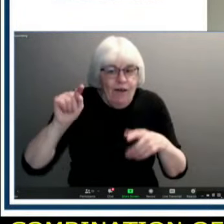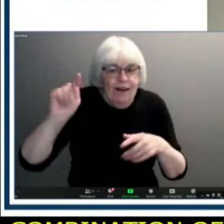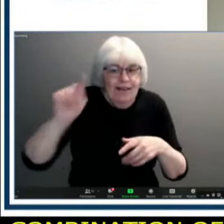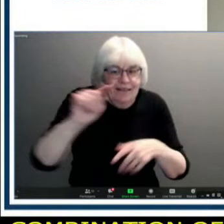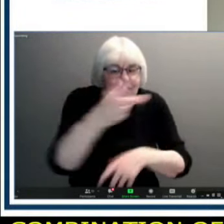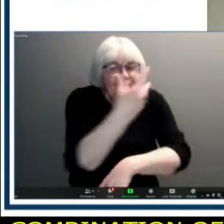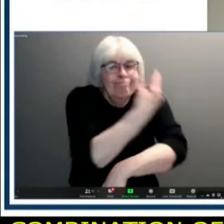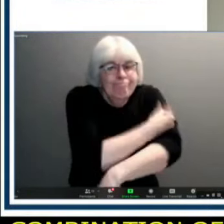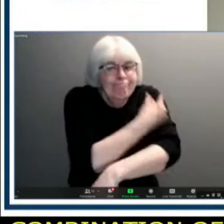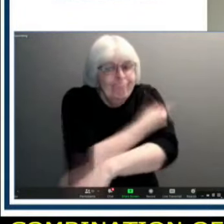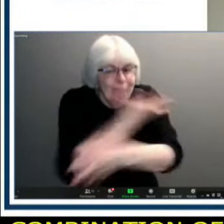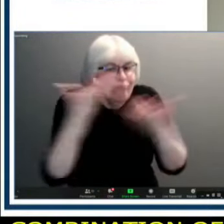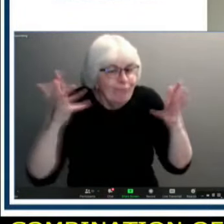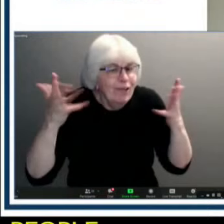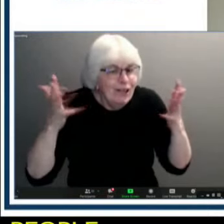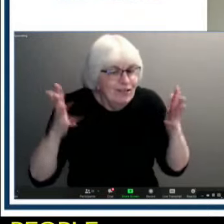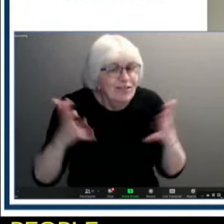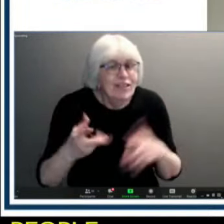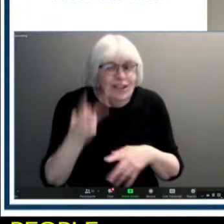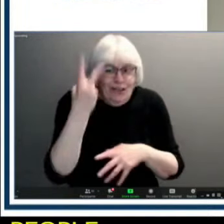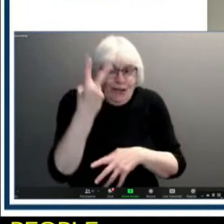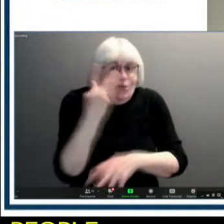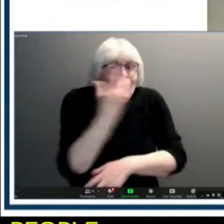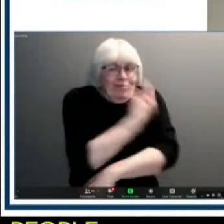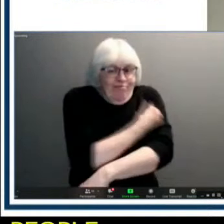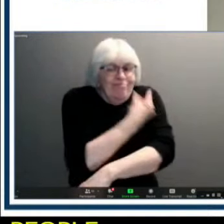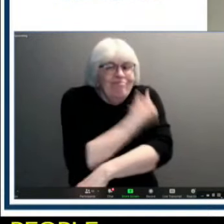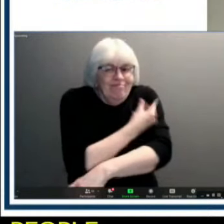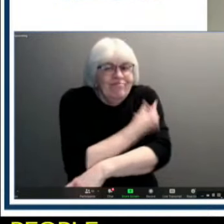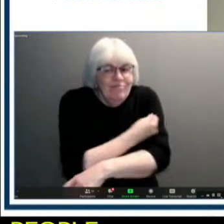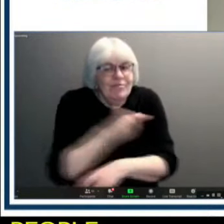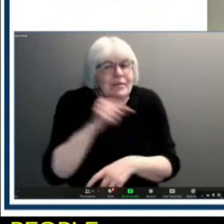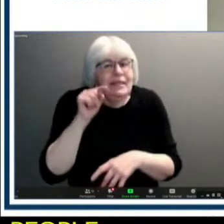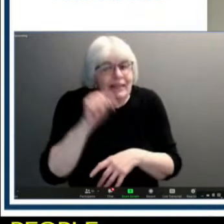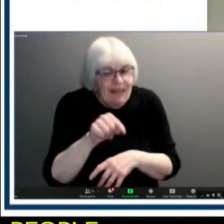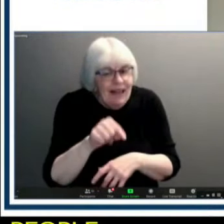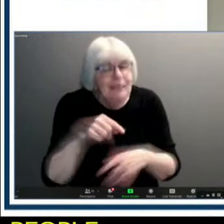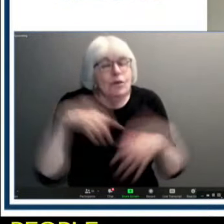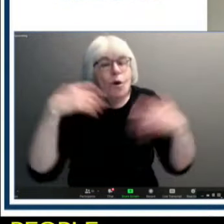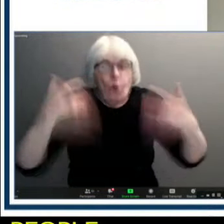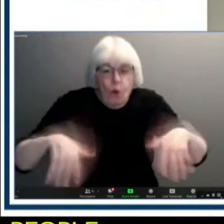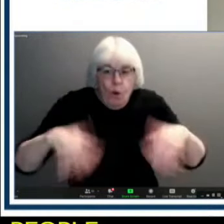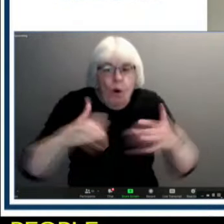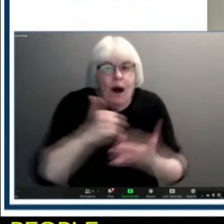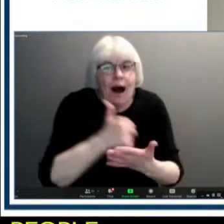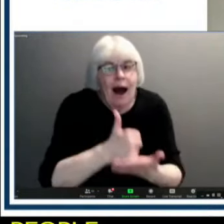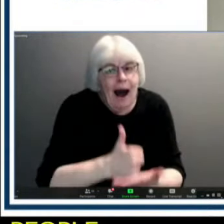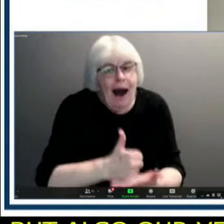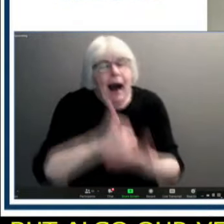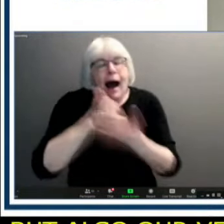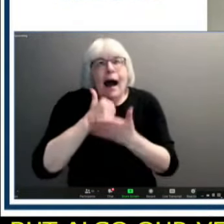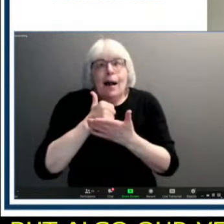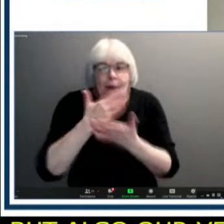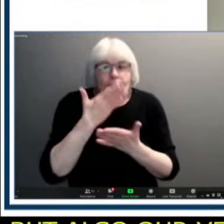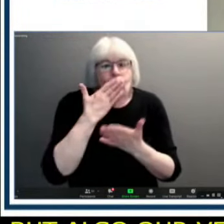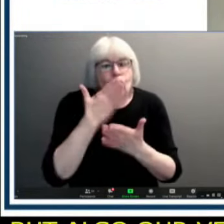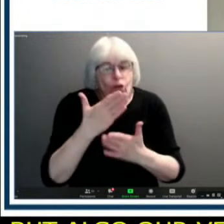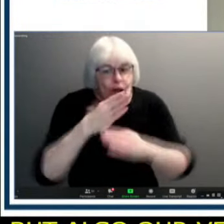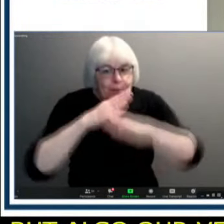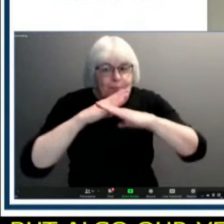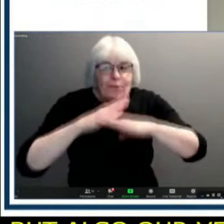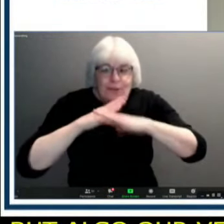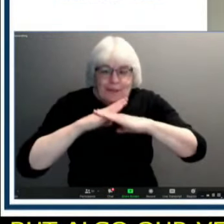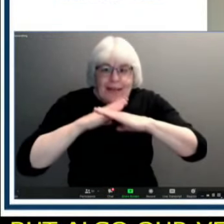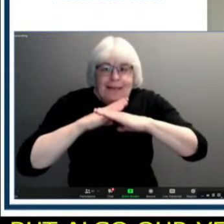2 doses of vaccine still provides good protection especially against severe disease, against